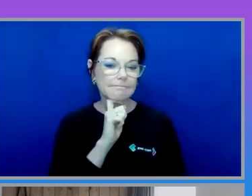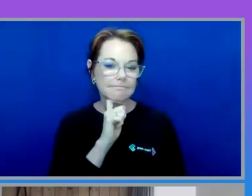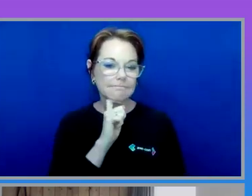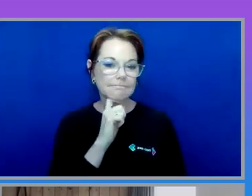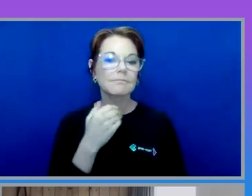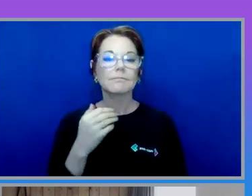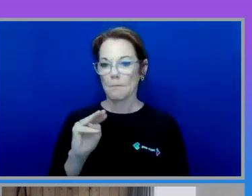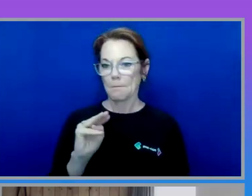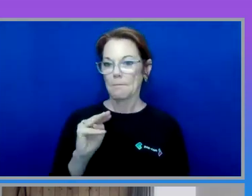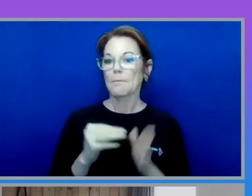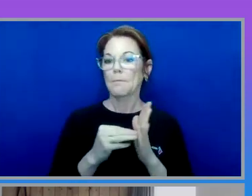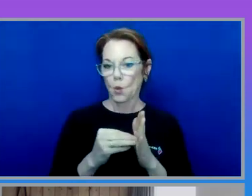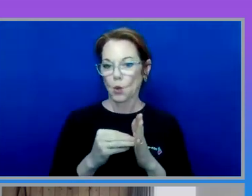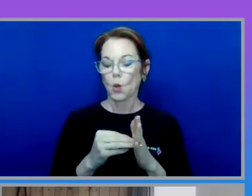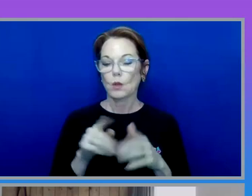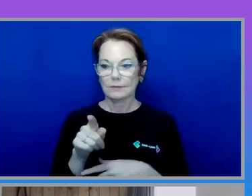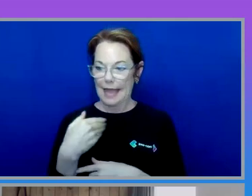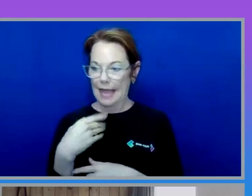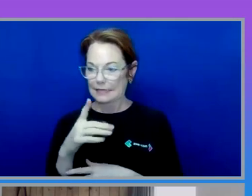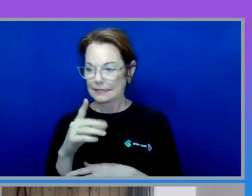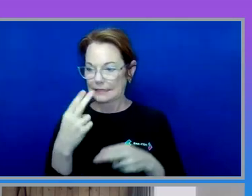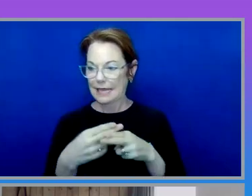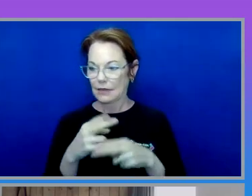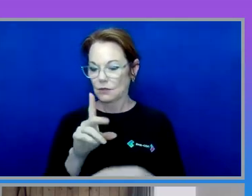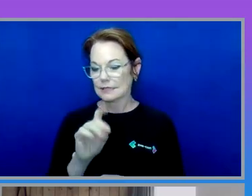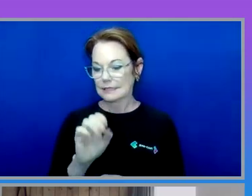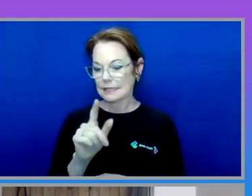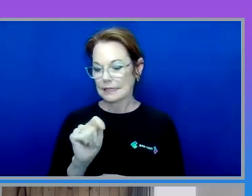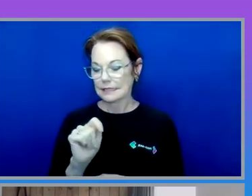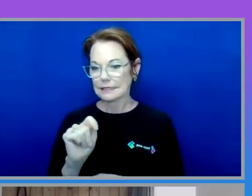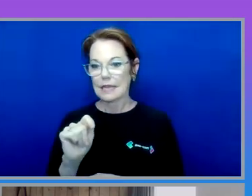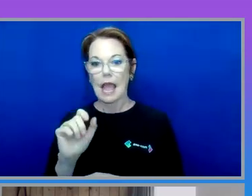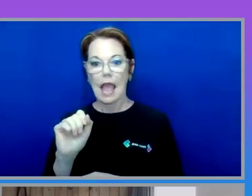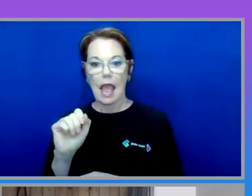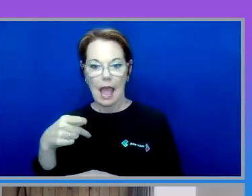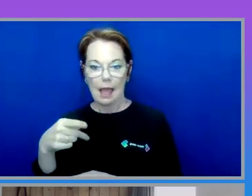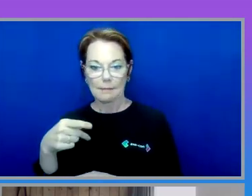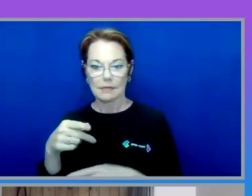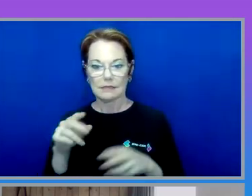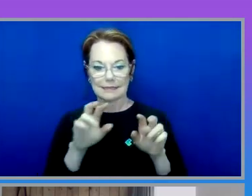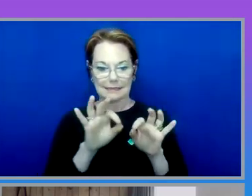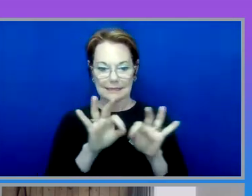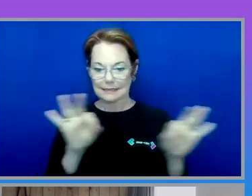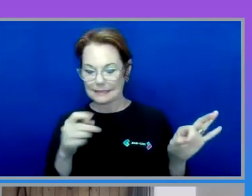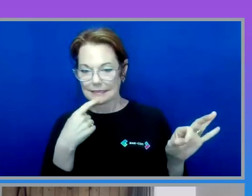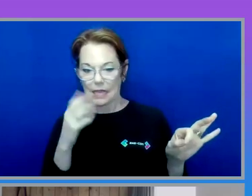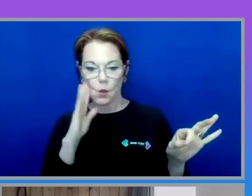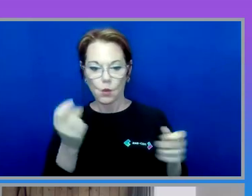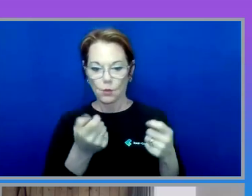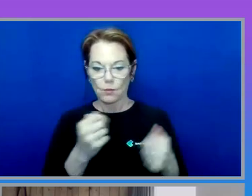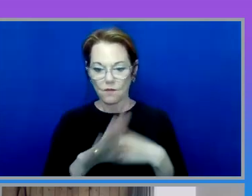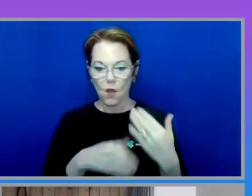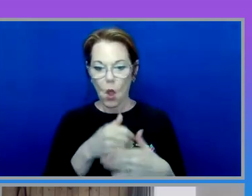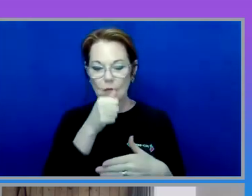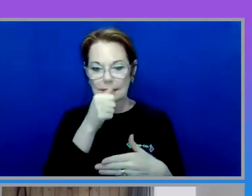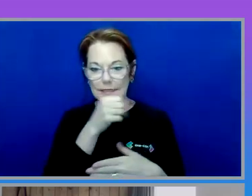have a modal with delete app as the title. And the text is, this action will remove all secrets and their versions from the